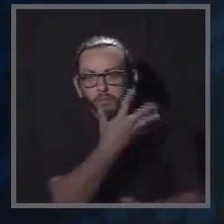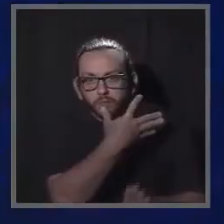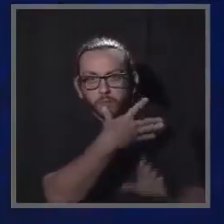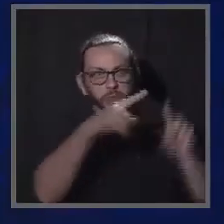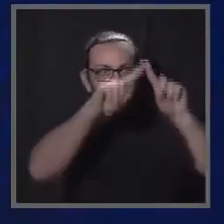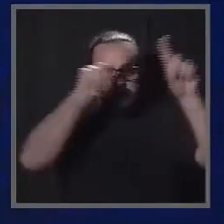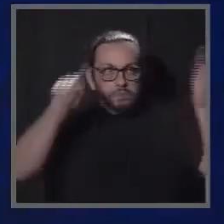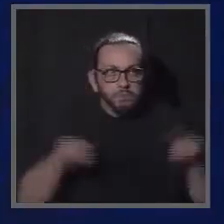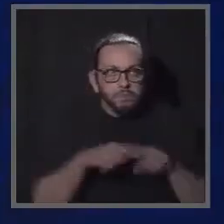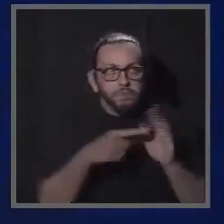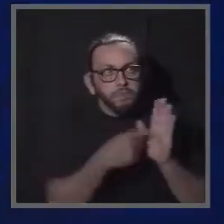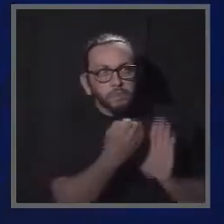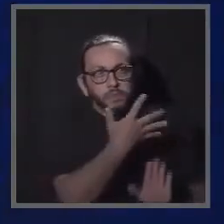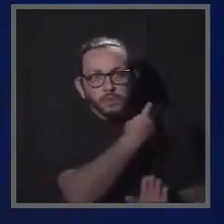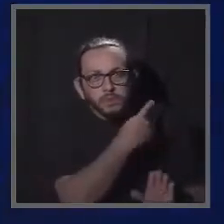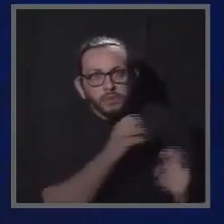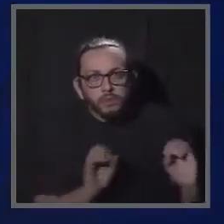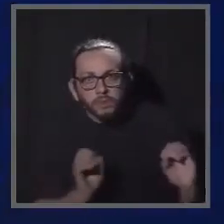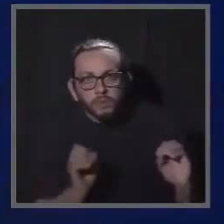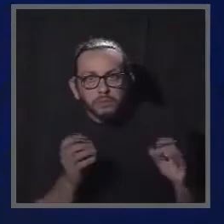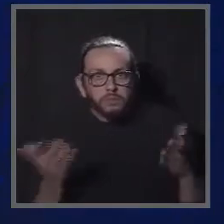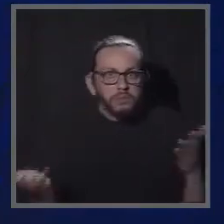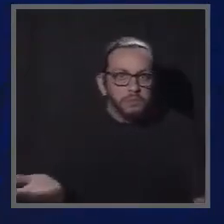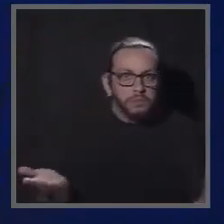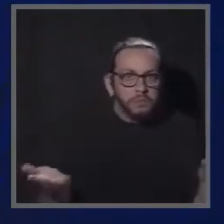how to put it there.